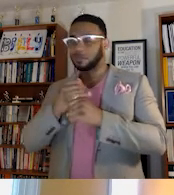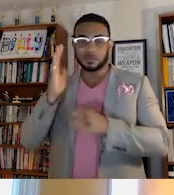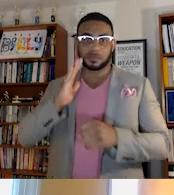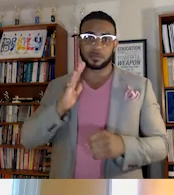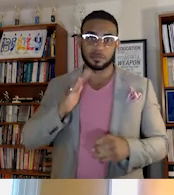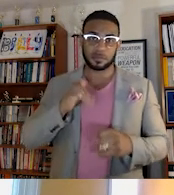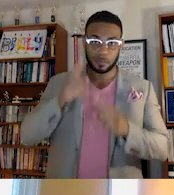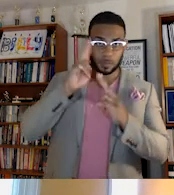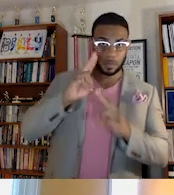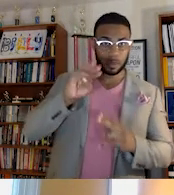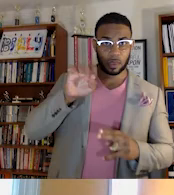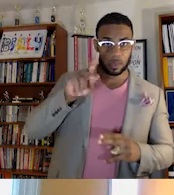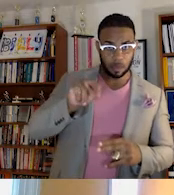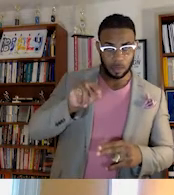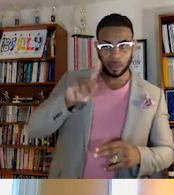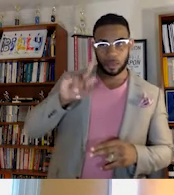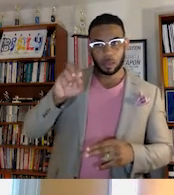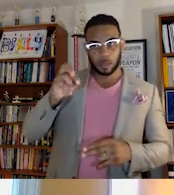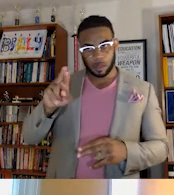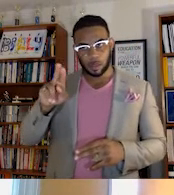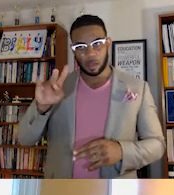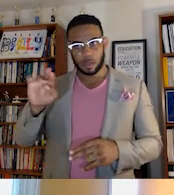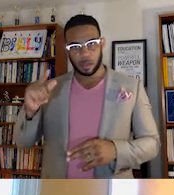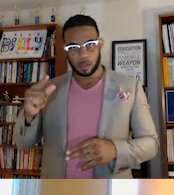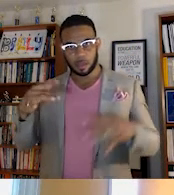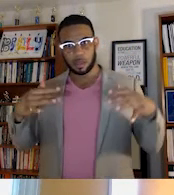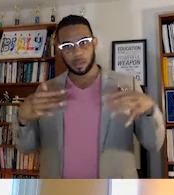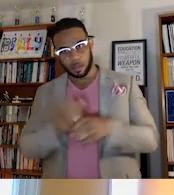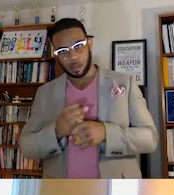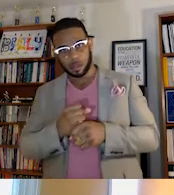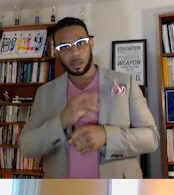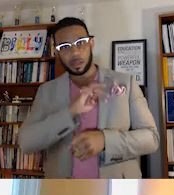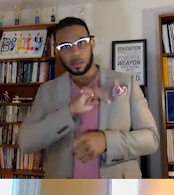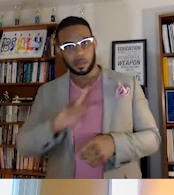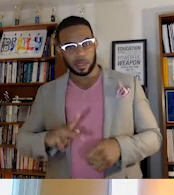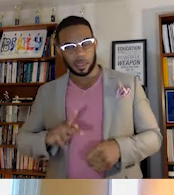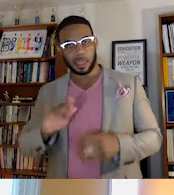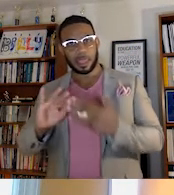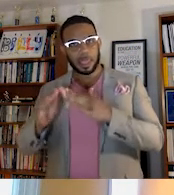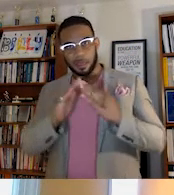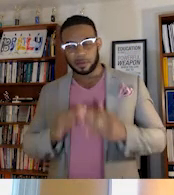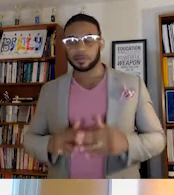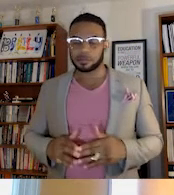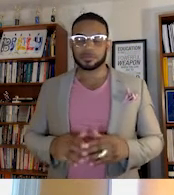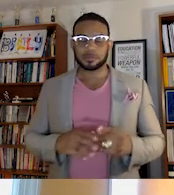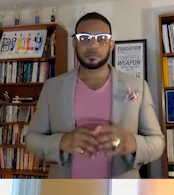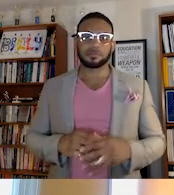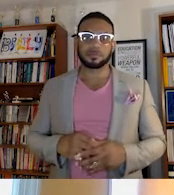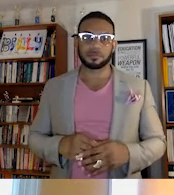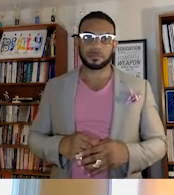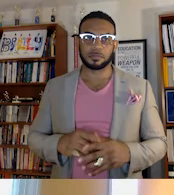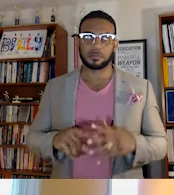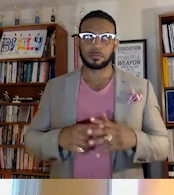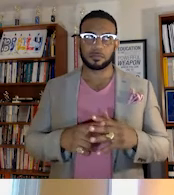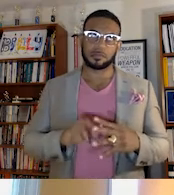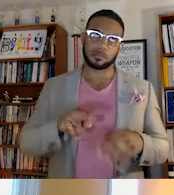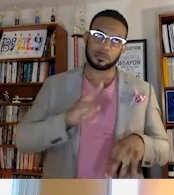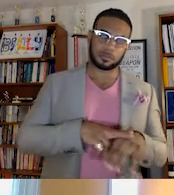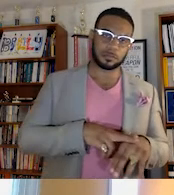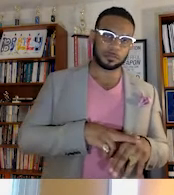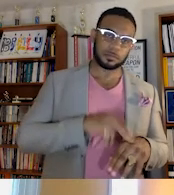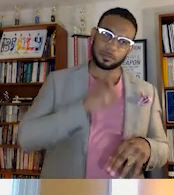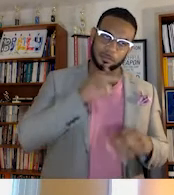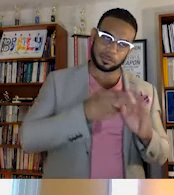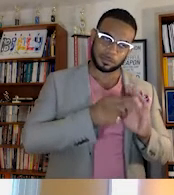in honor of Martin Luther King. So it's Martin Luther King County. yeah, it originally, of course,